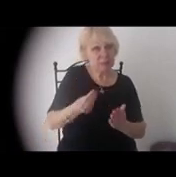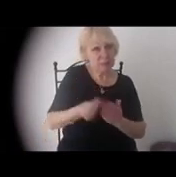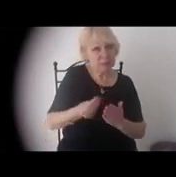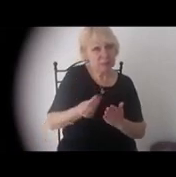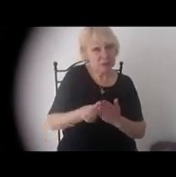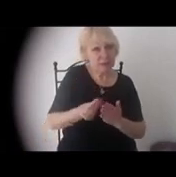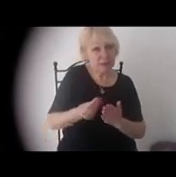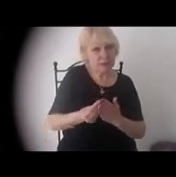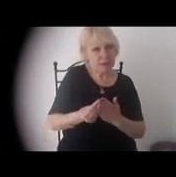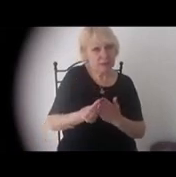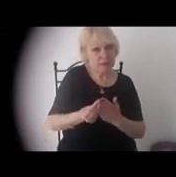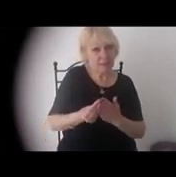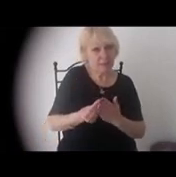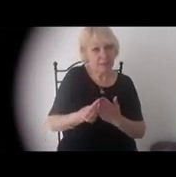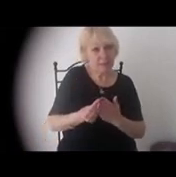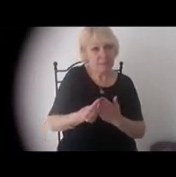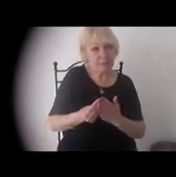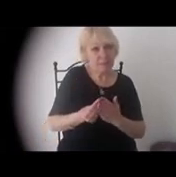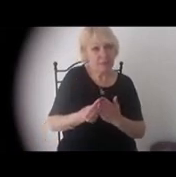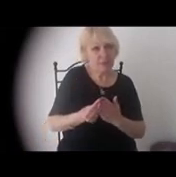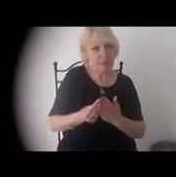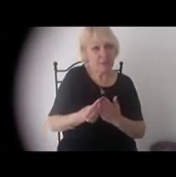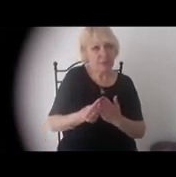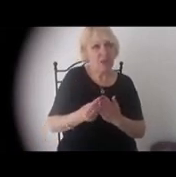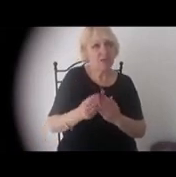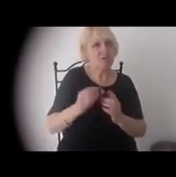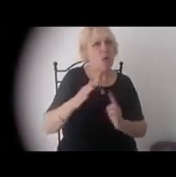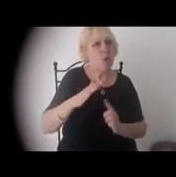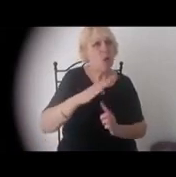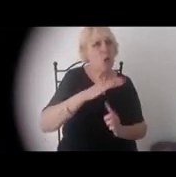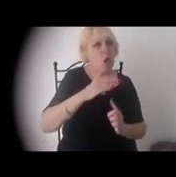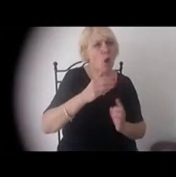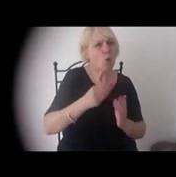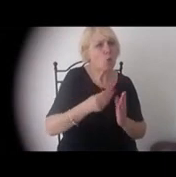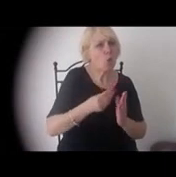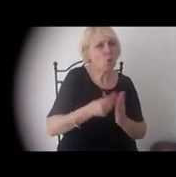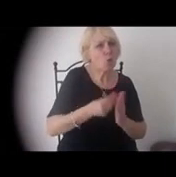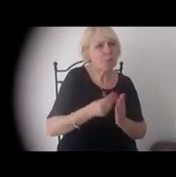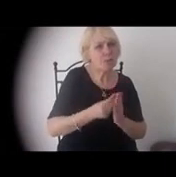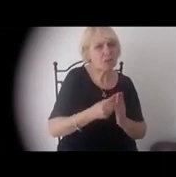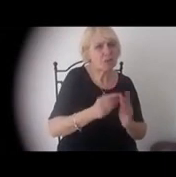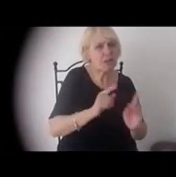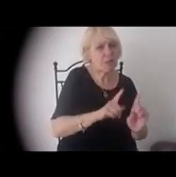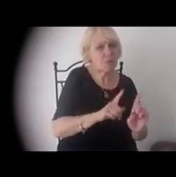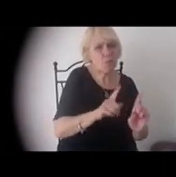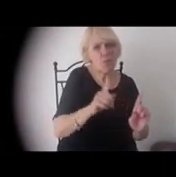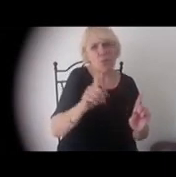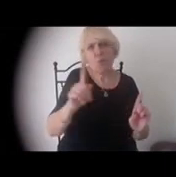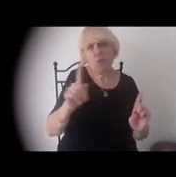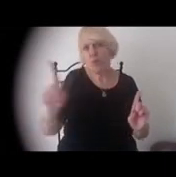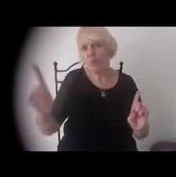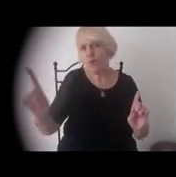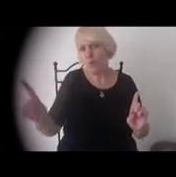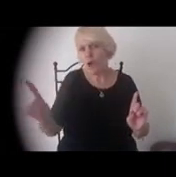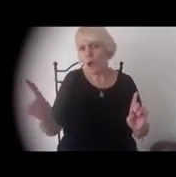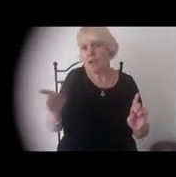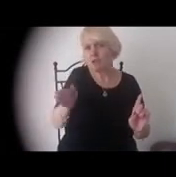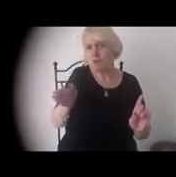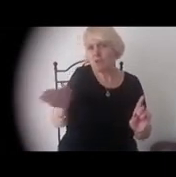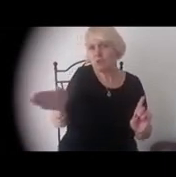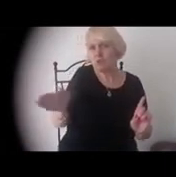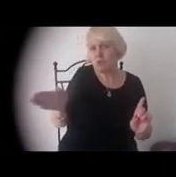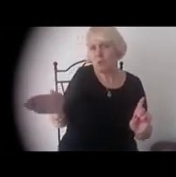in relation to moving away from localised commissioning for health services and moving towards a much